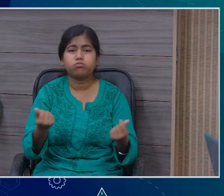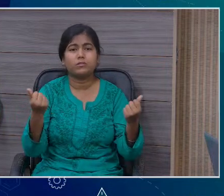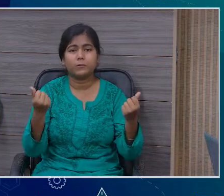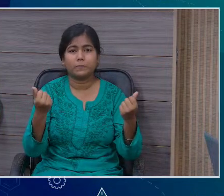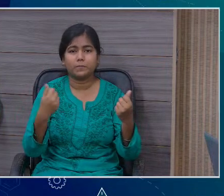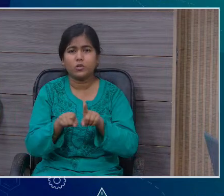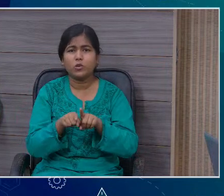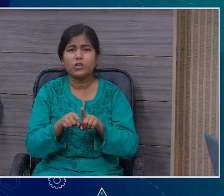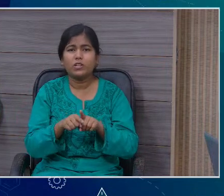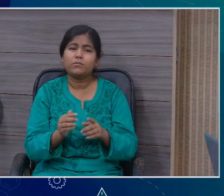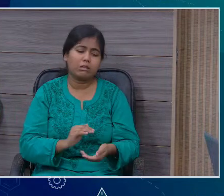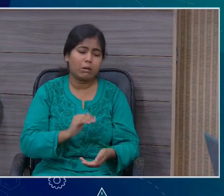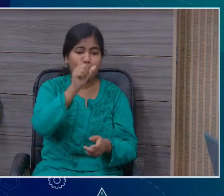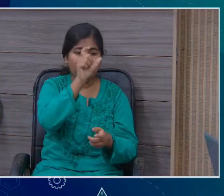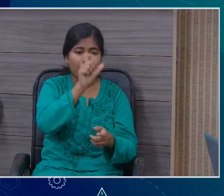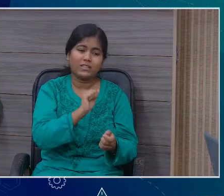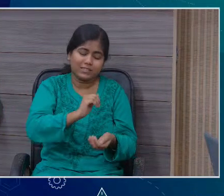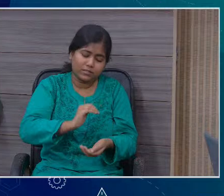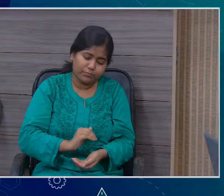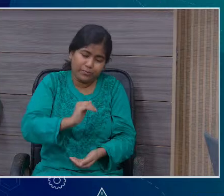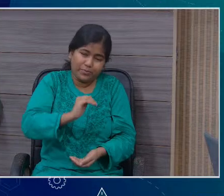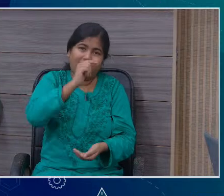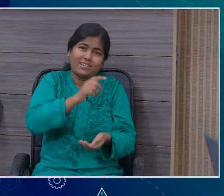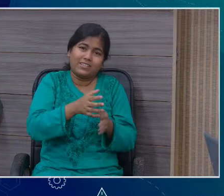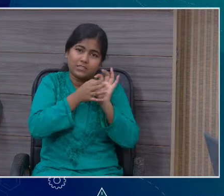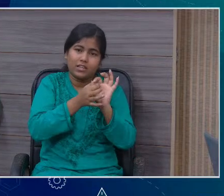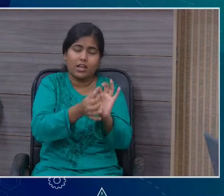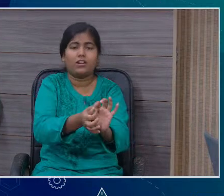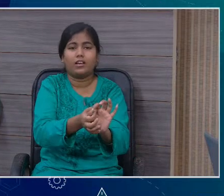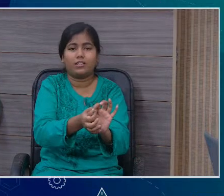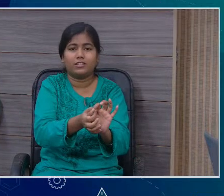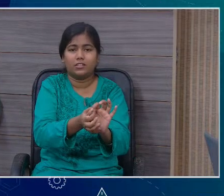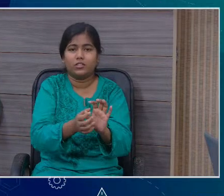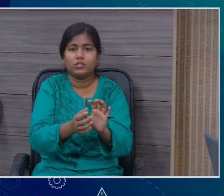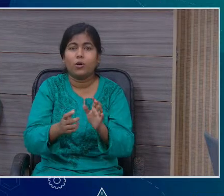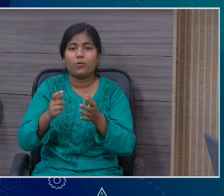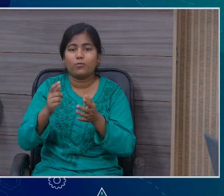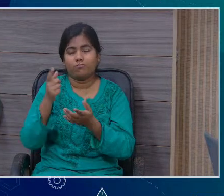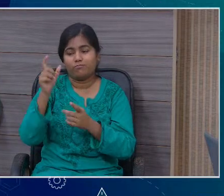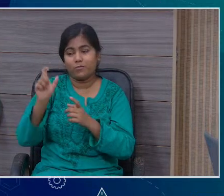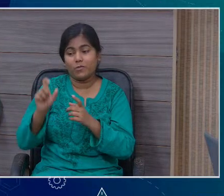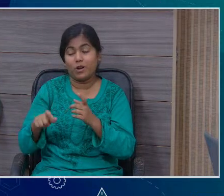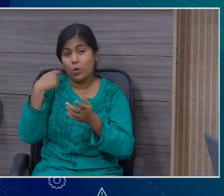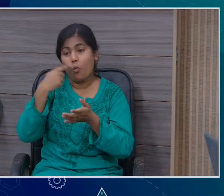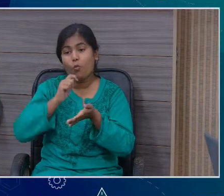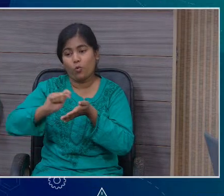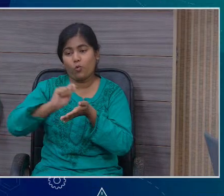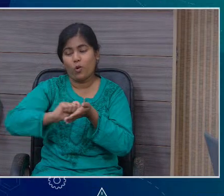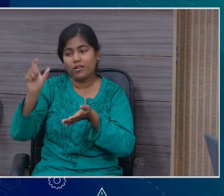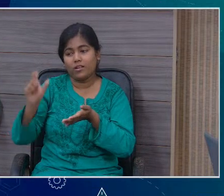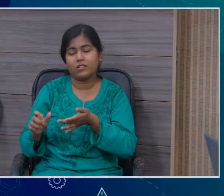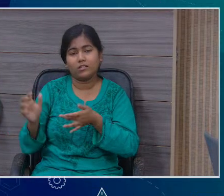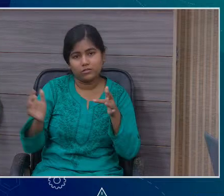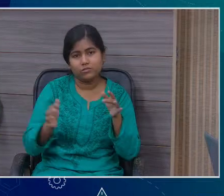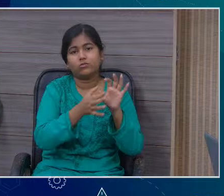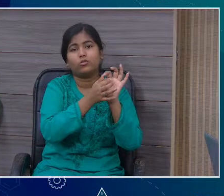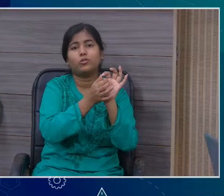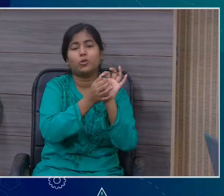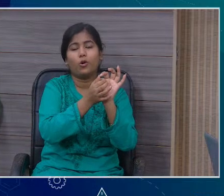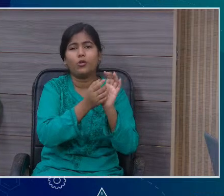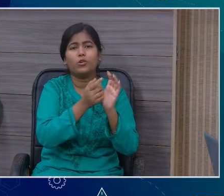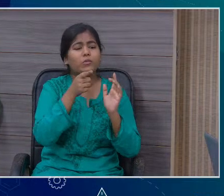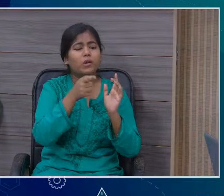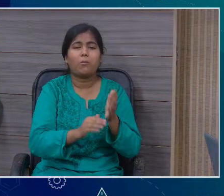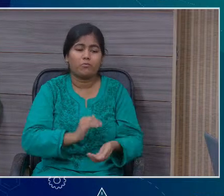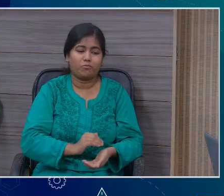the childhood, the writer is trying to convey two parts of the story, wherein the children's childhood is lost due